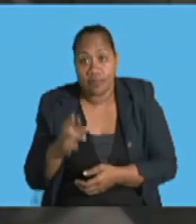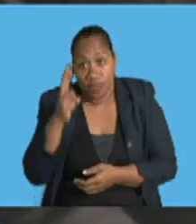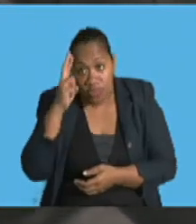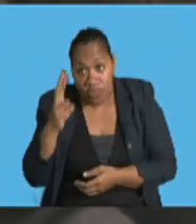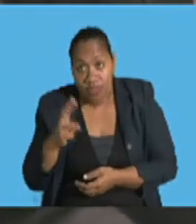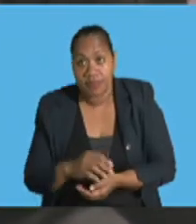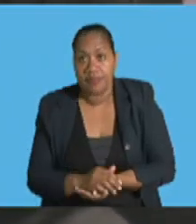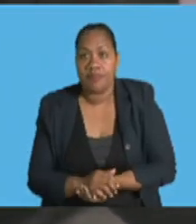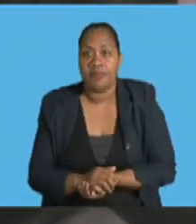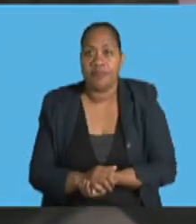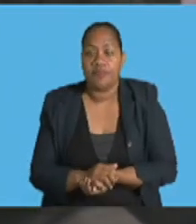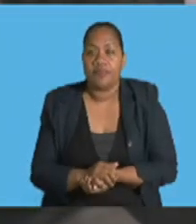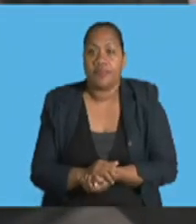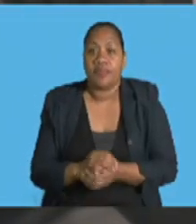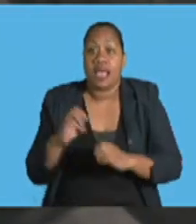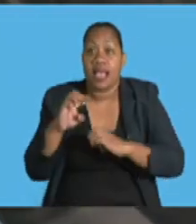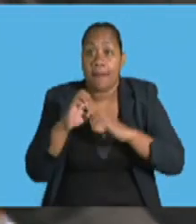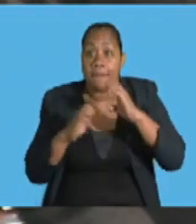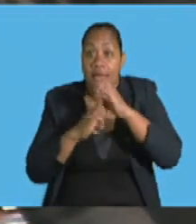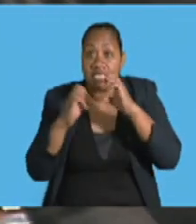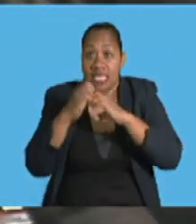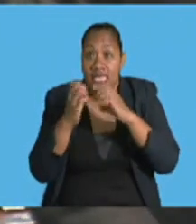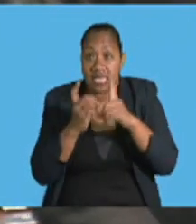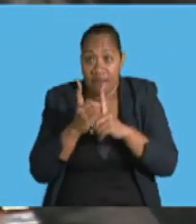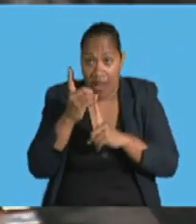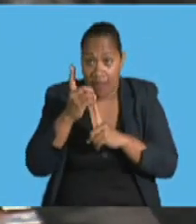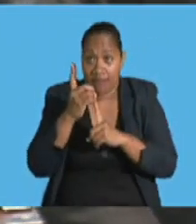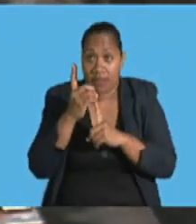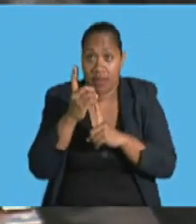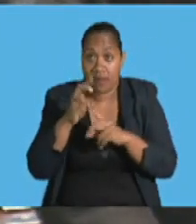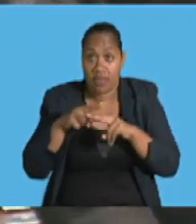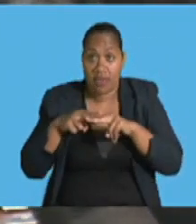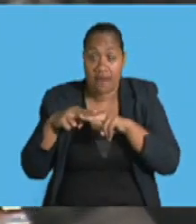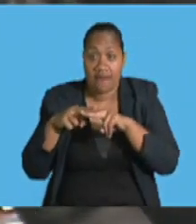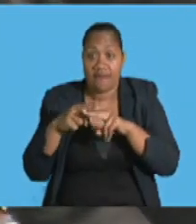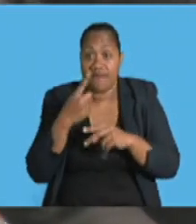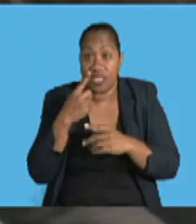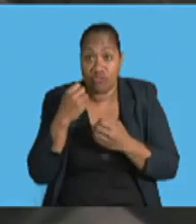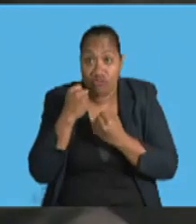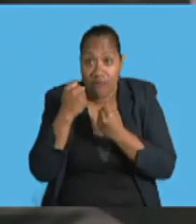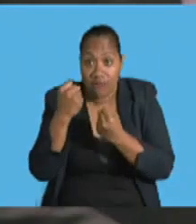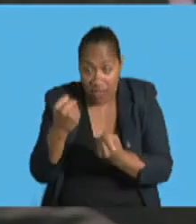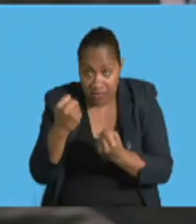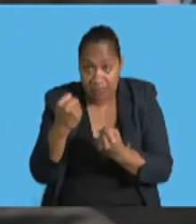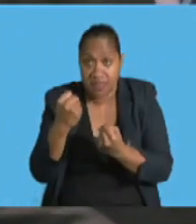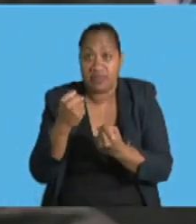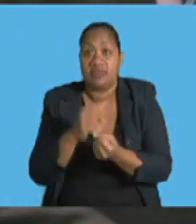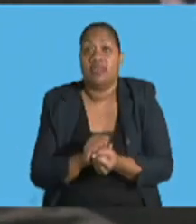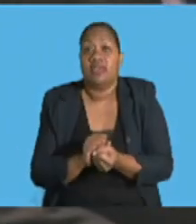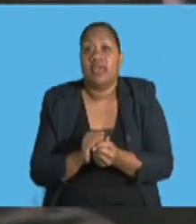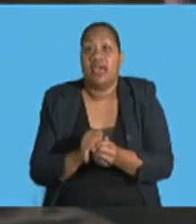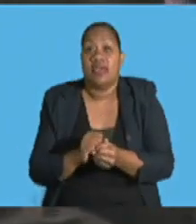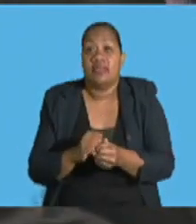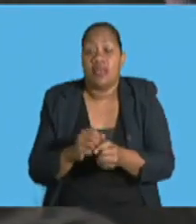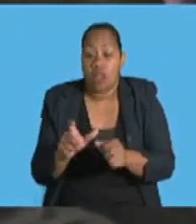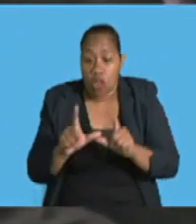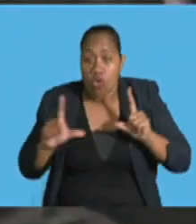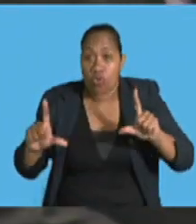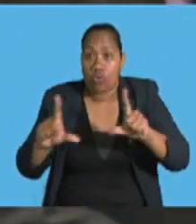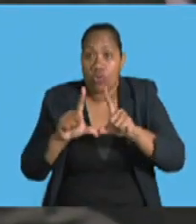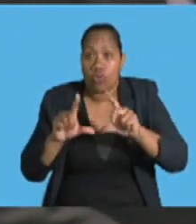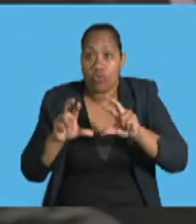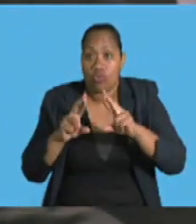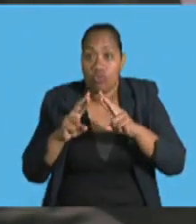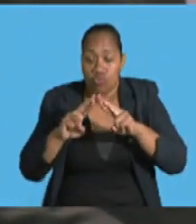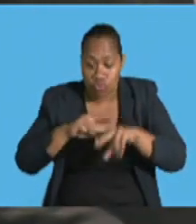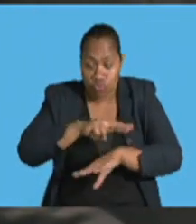capacity development and engagement between the Fiji Revenue and Customs Services and local and regional law enforcement has